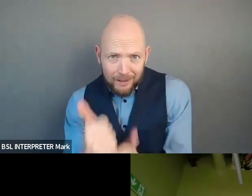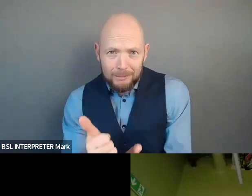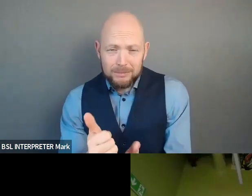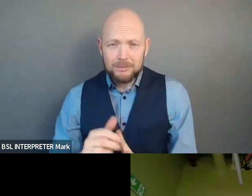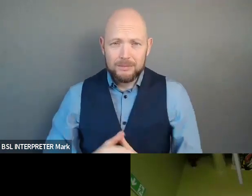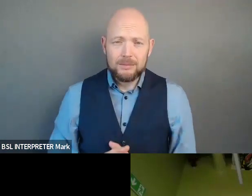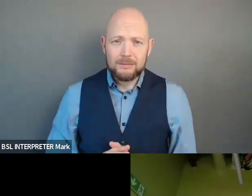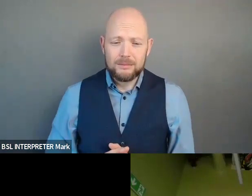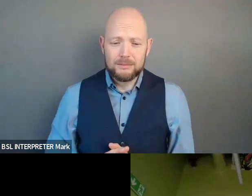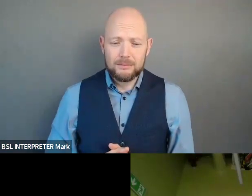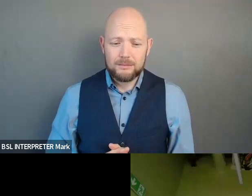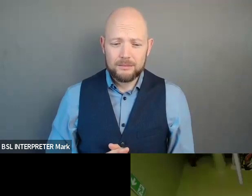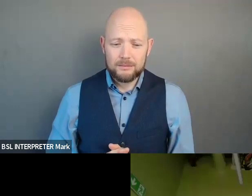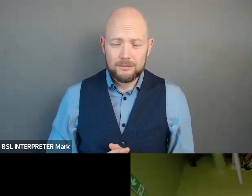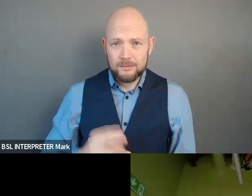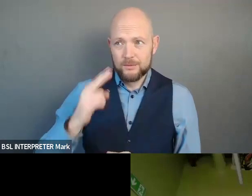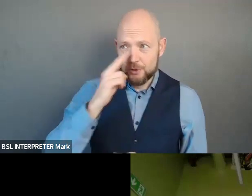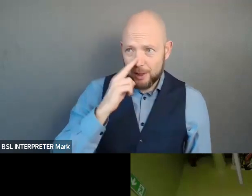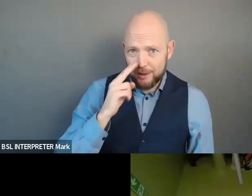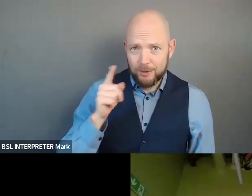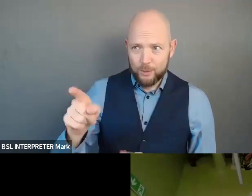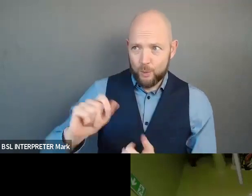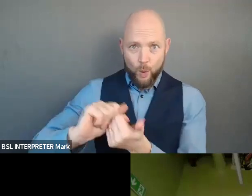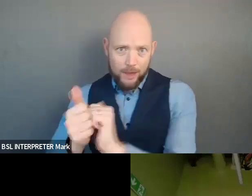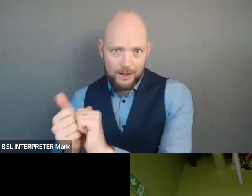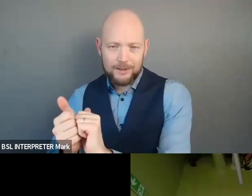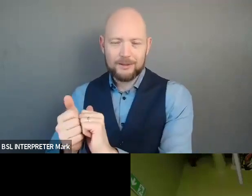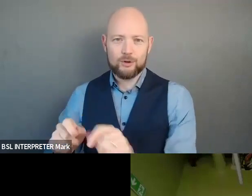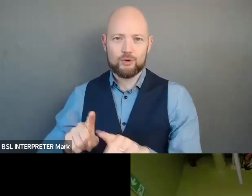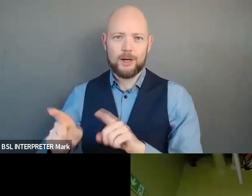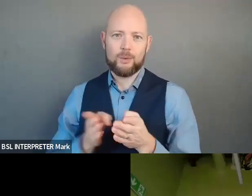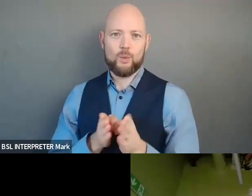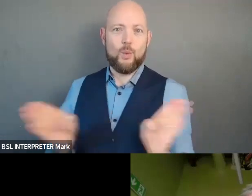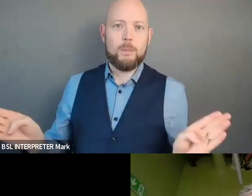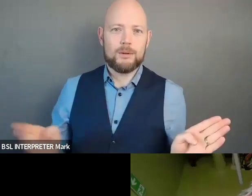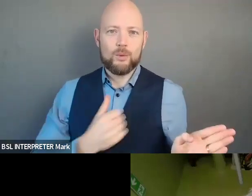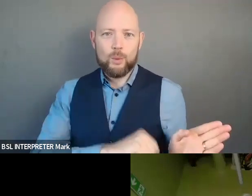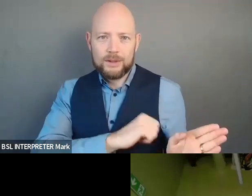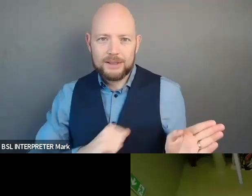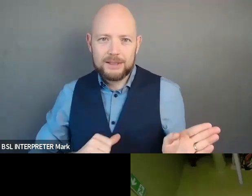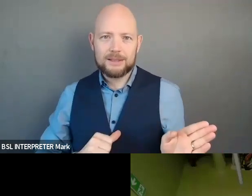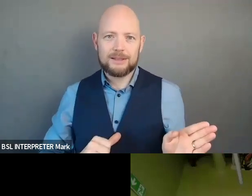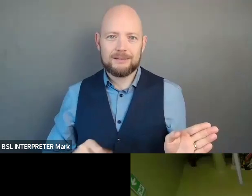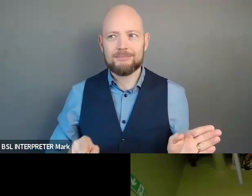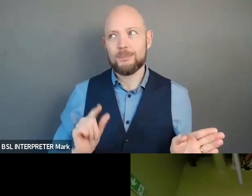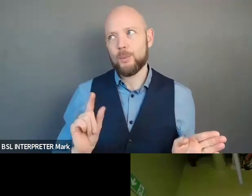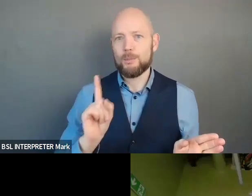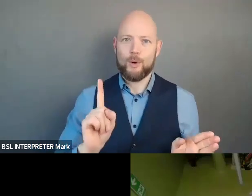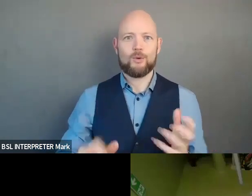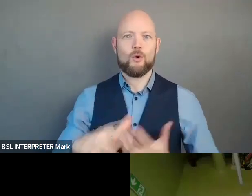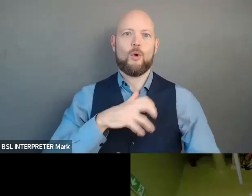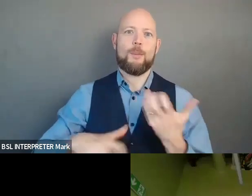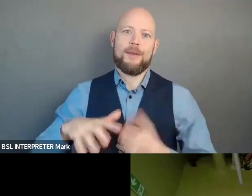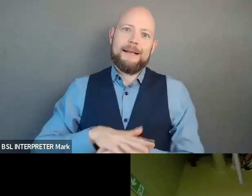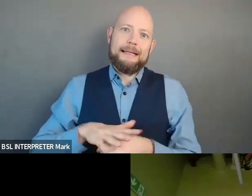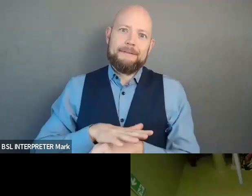Jemina and colleagues obviously try to be open and honest. These are all very complicated areas and much